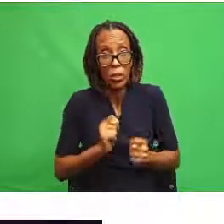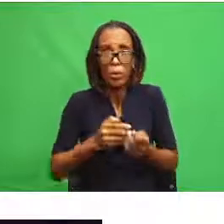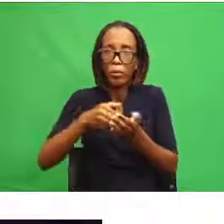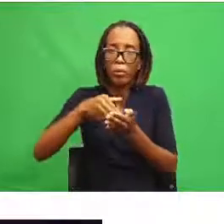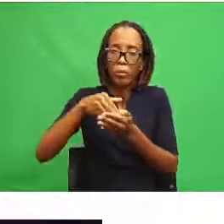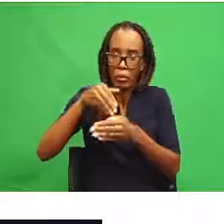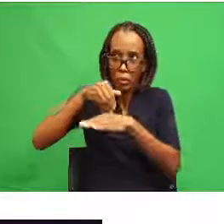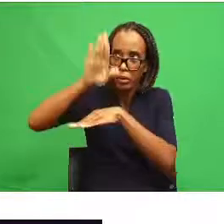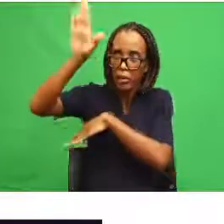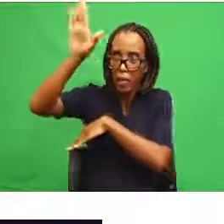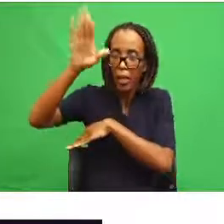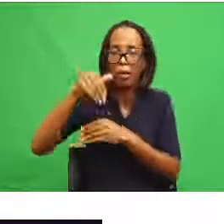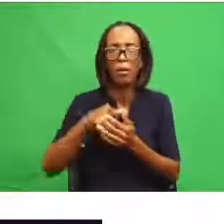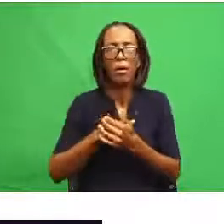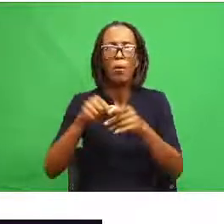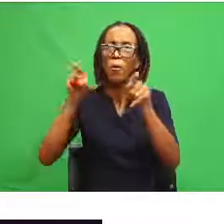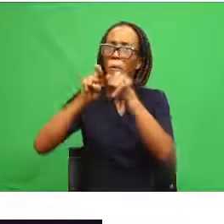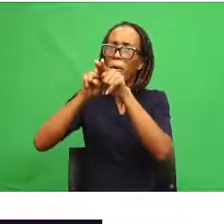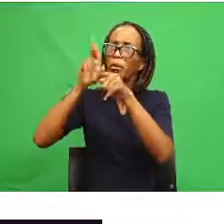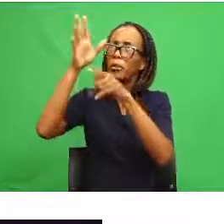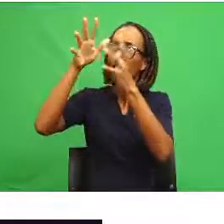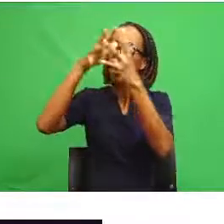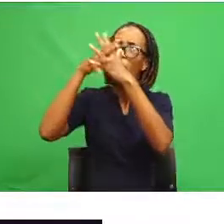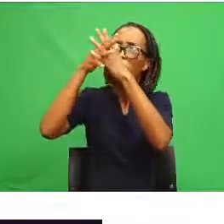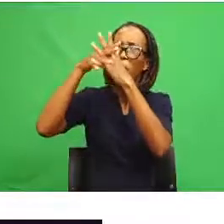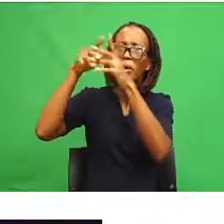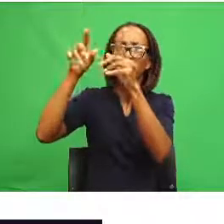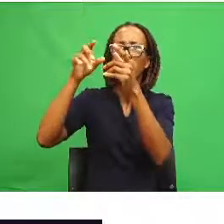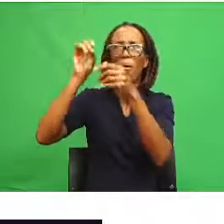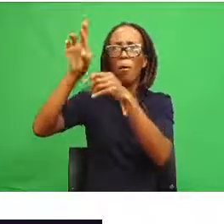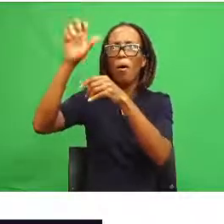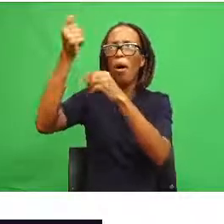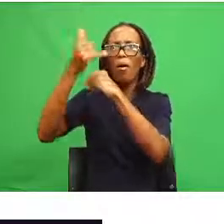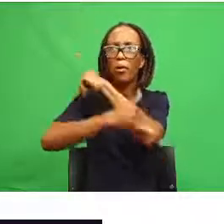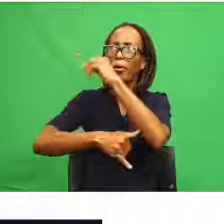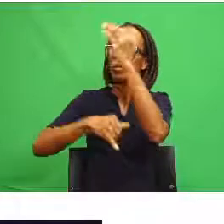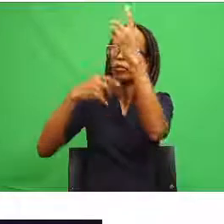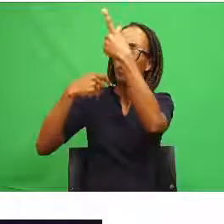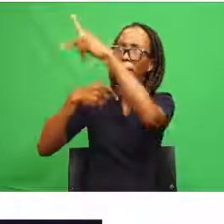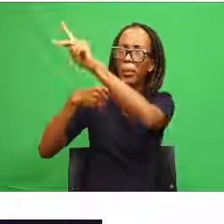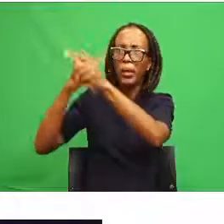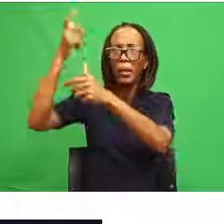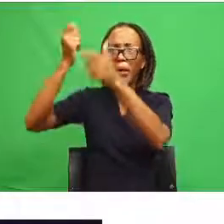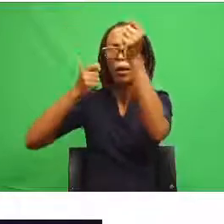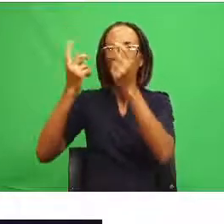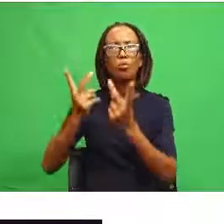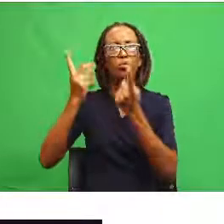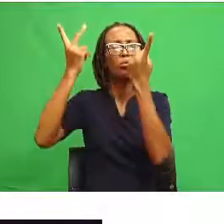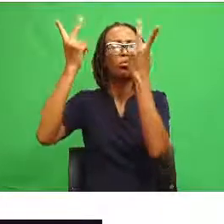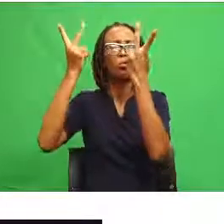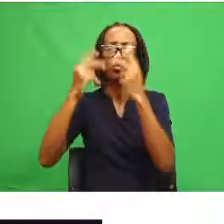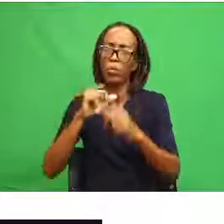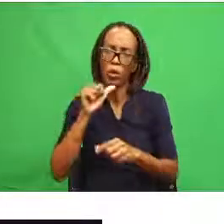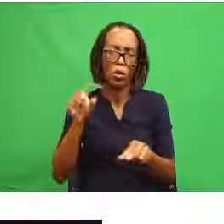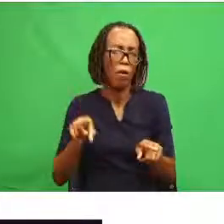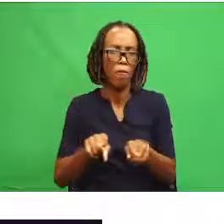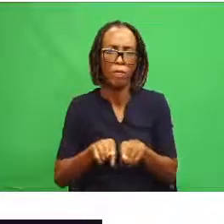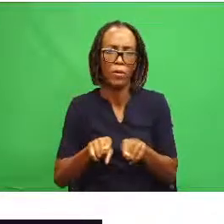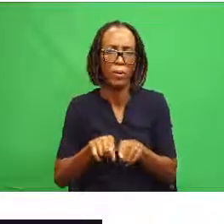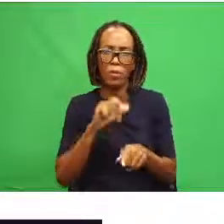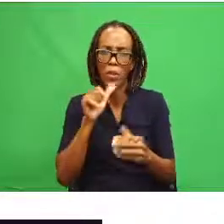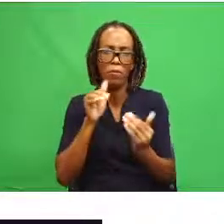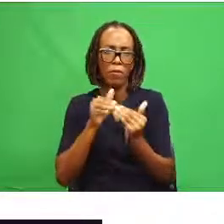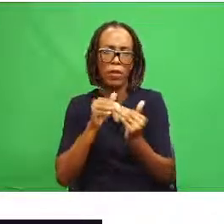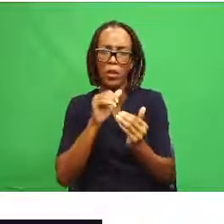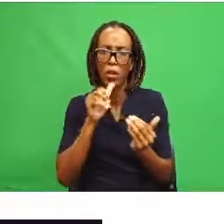here, Trinidad and Tobago, country of birth, or where they would have acquired their residential status, right, the